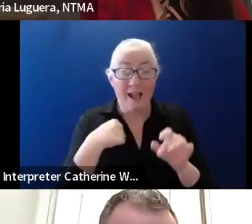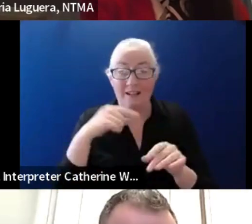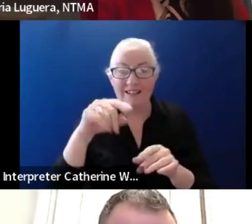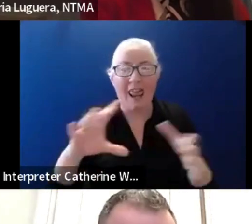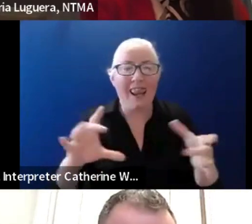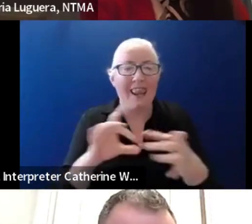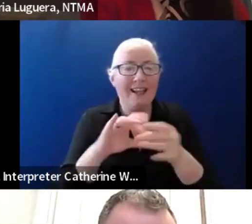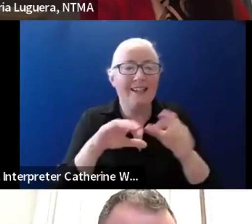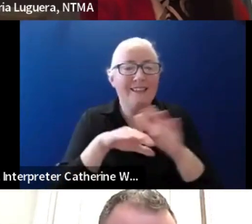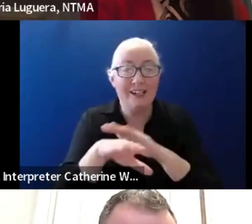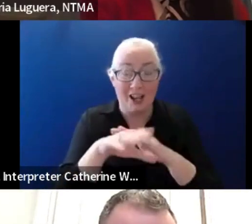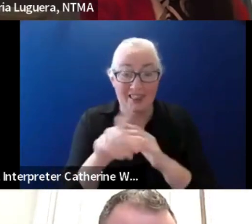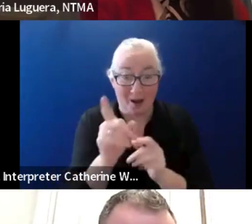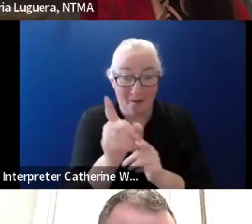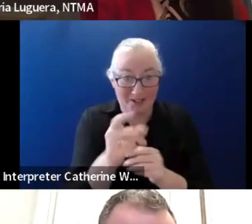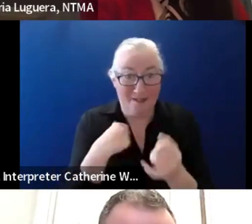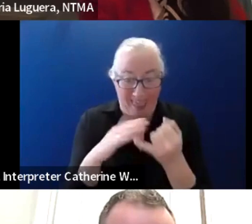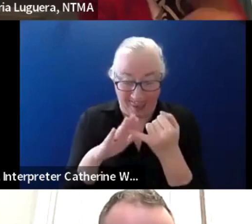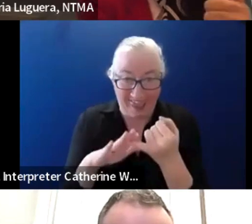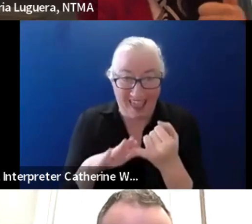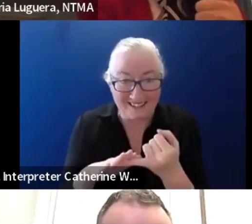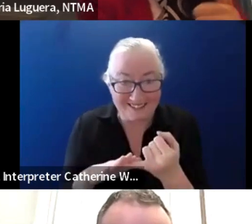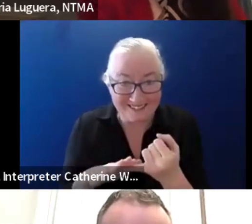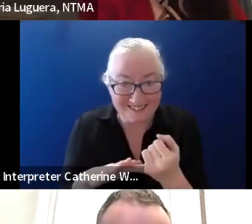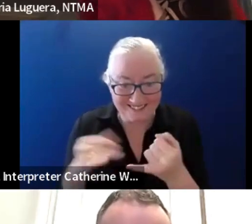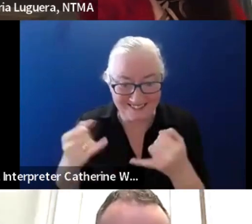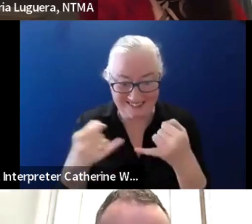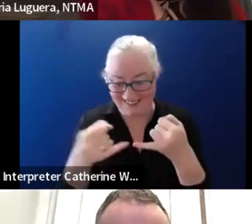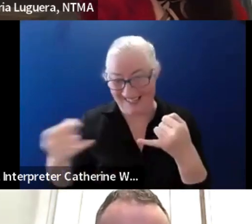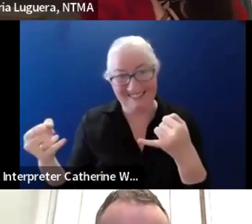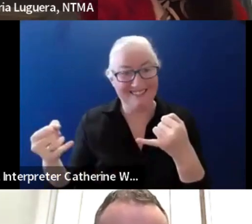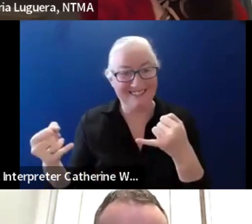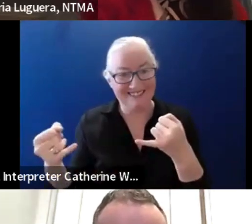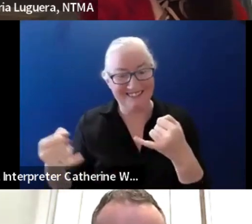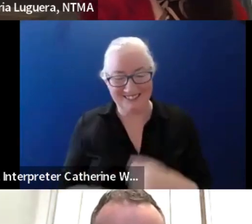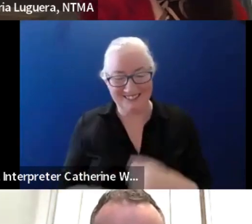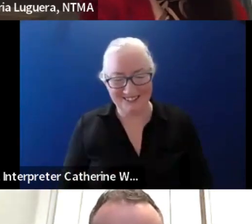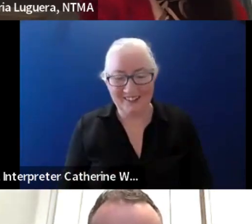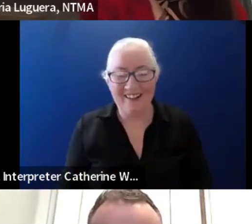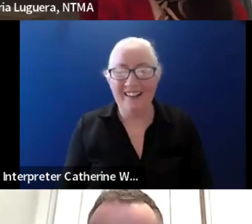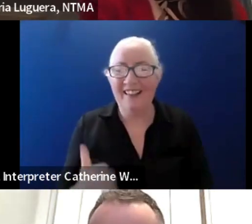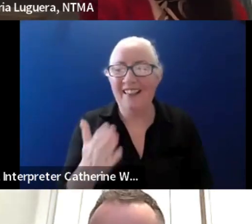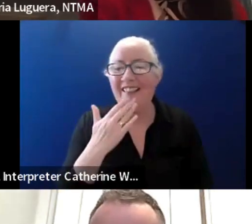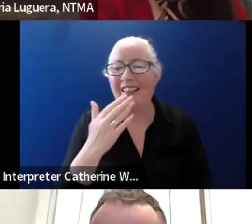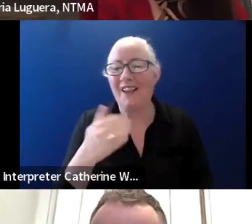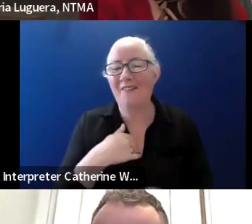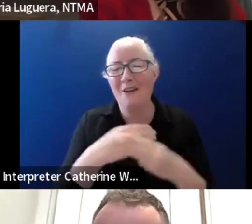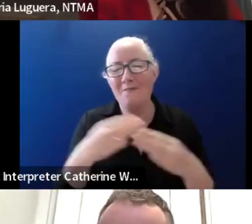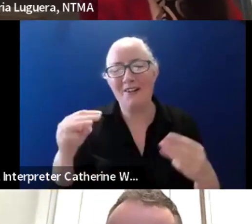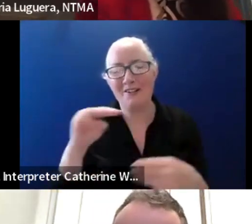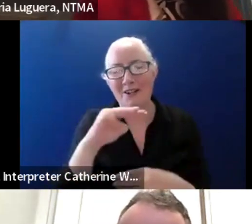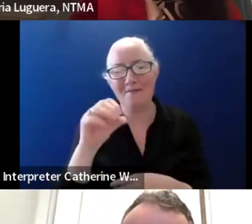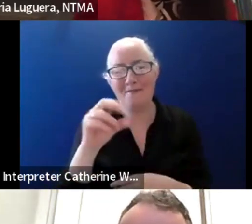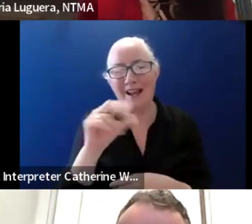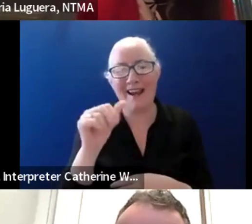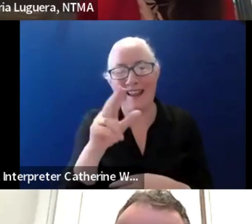details in the chat. And that was literally my last sentence. Thank you very much, Monica. Much appreciated.